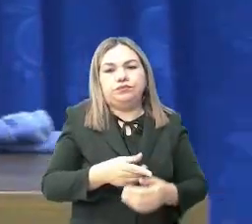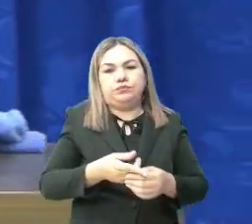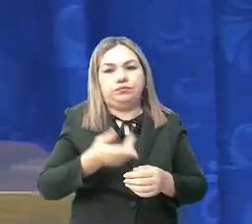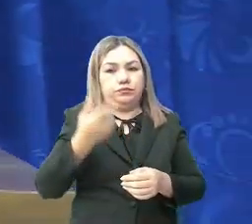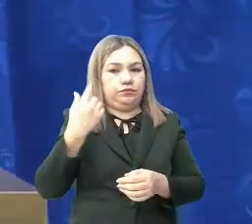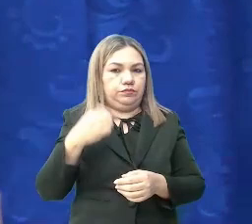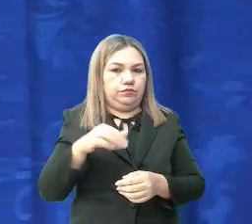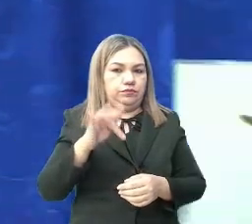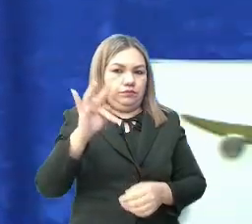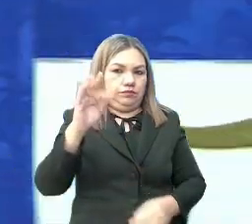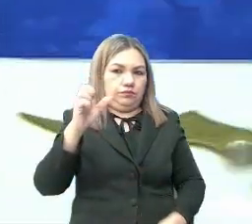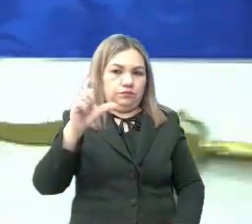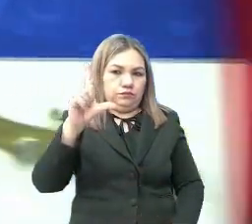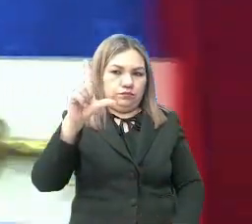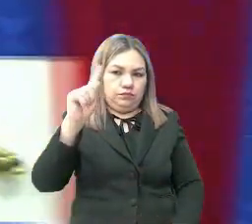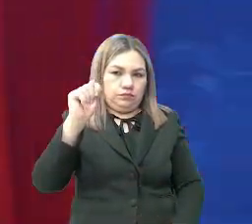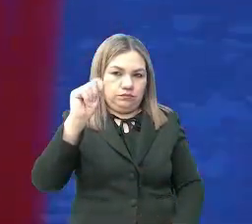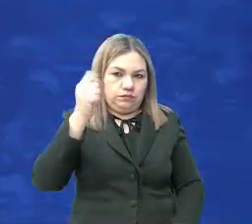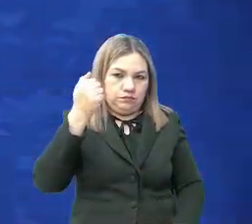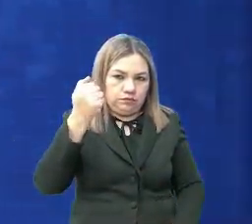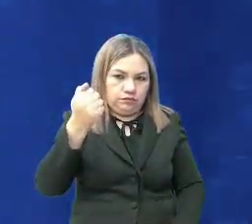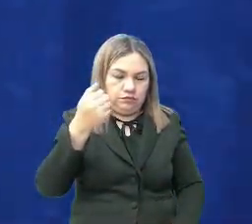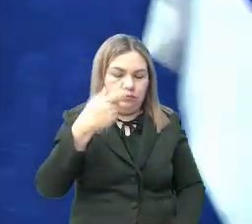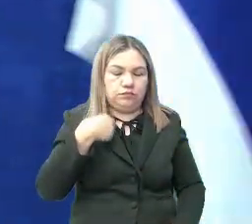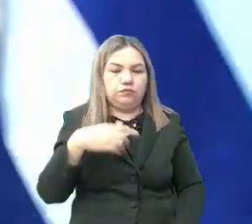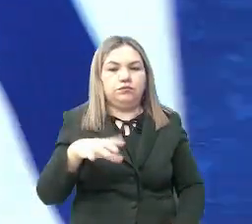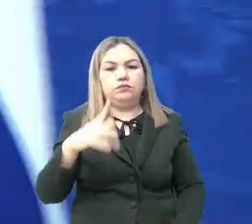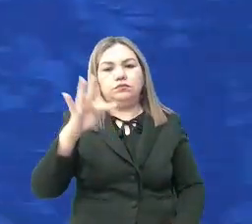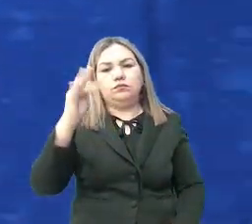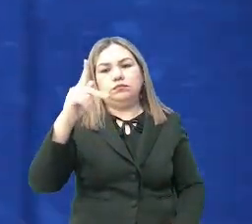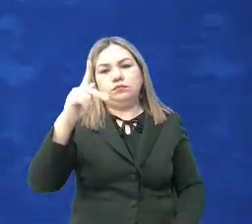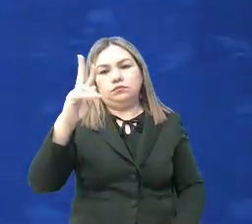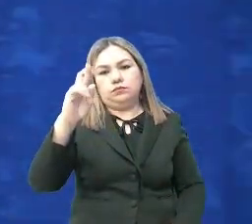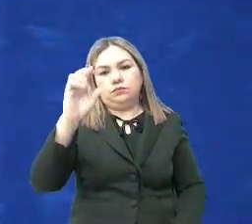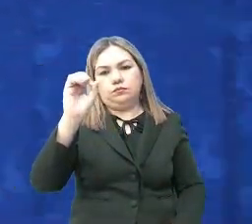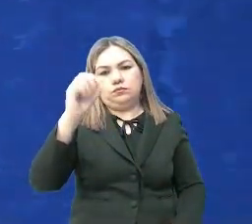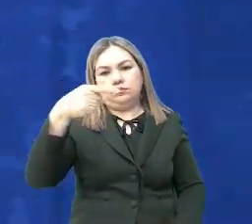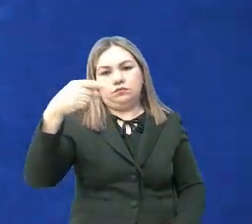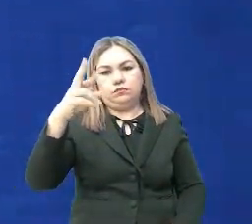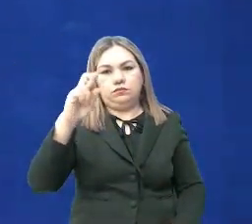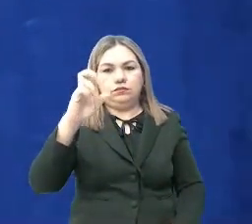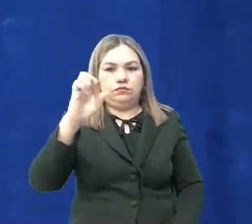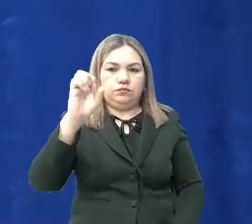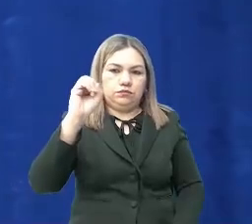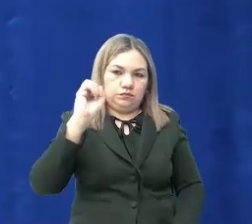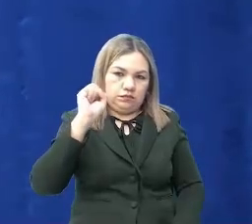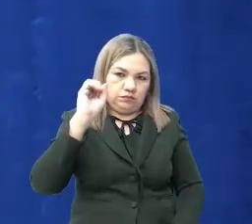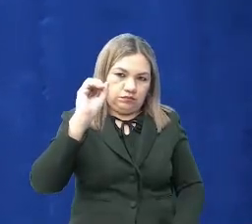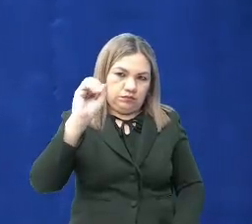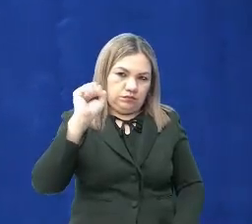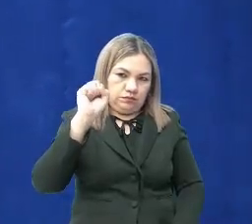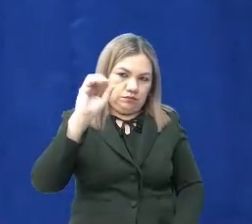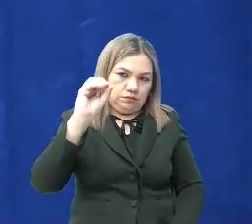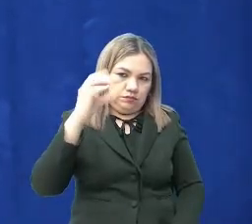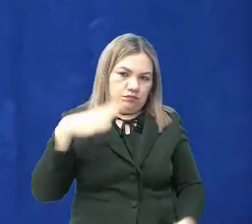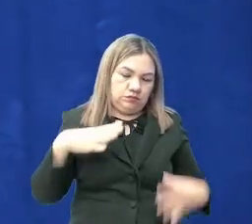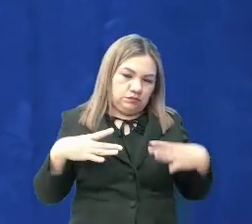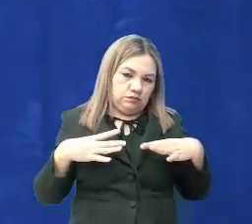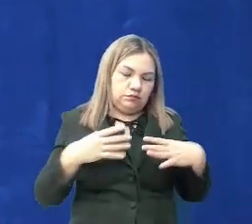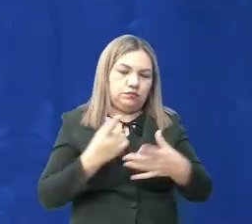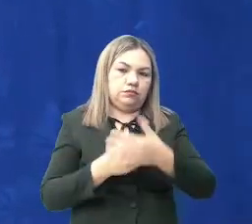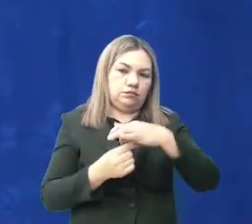behind my inactivity, my laziness, spiritual laziness, there are wicked spirits